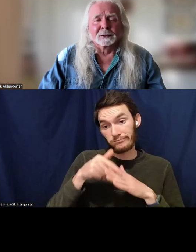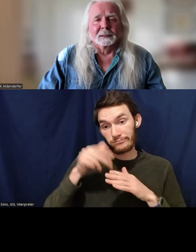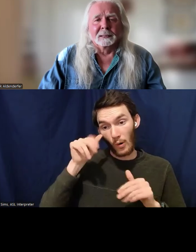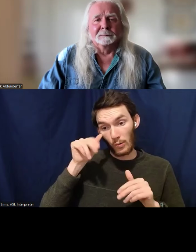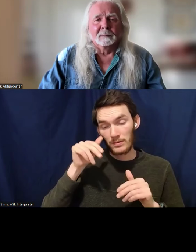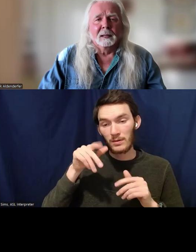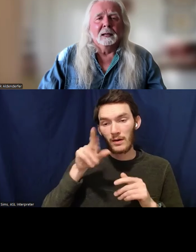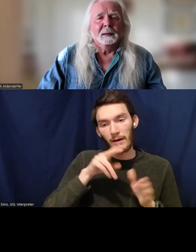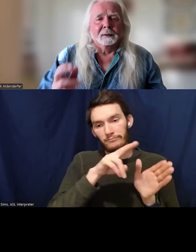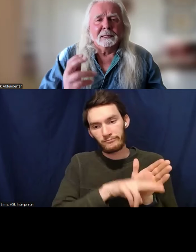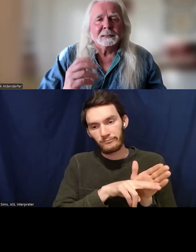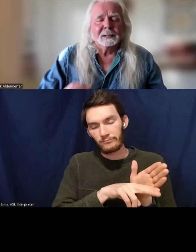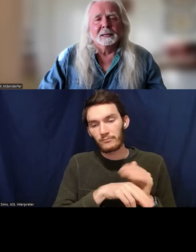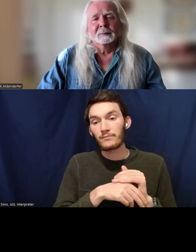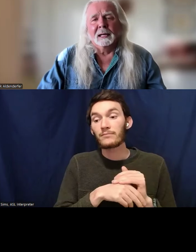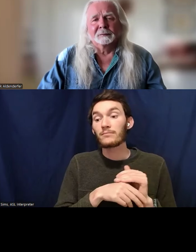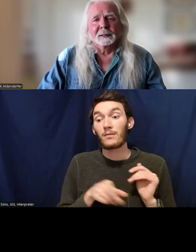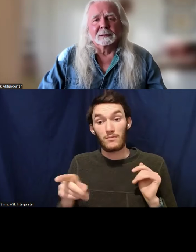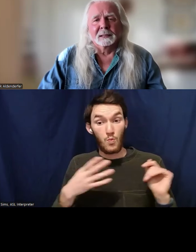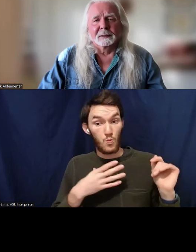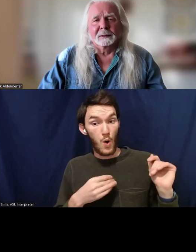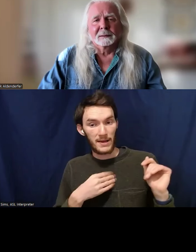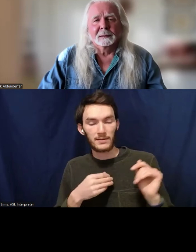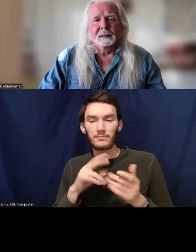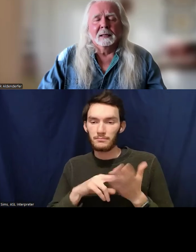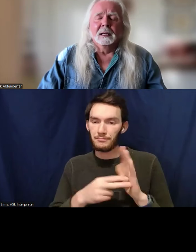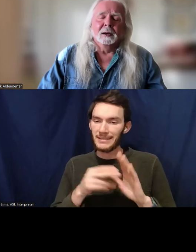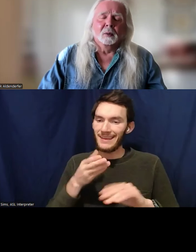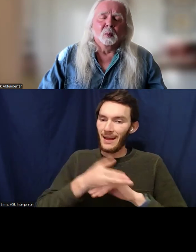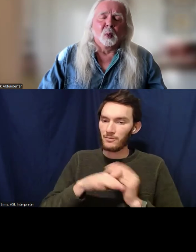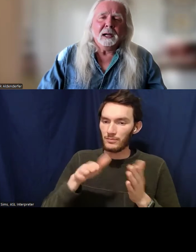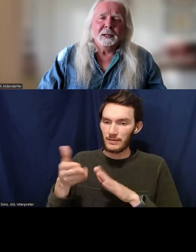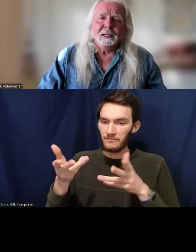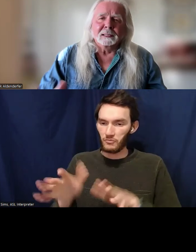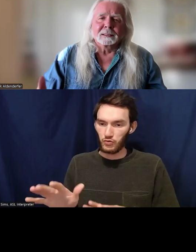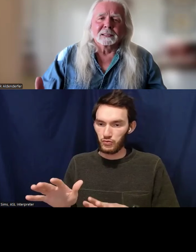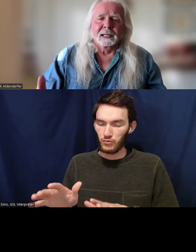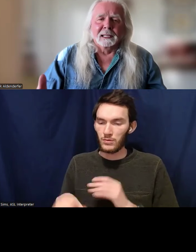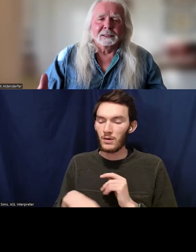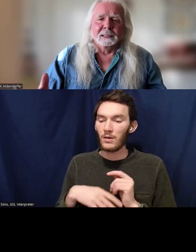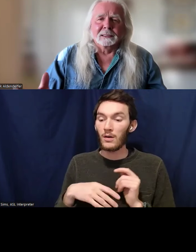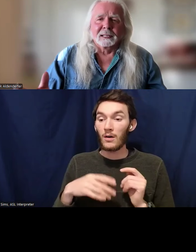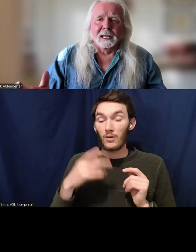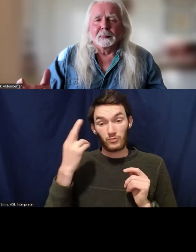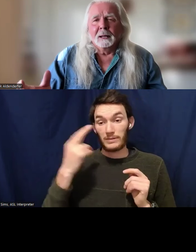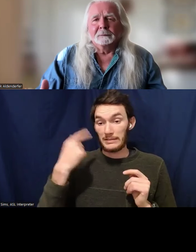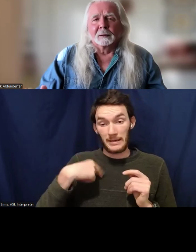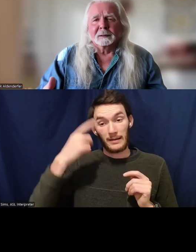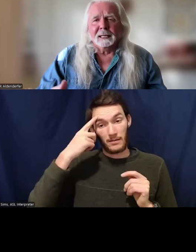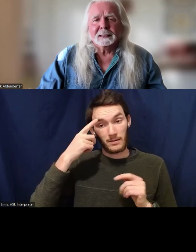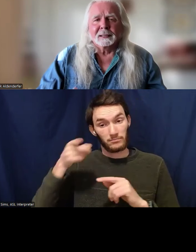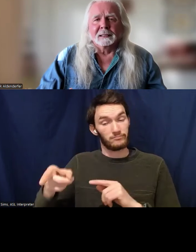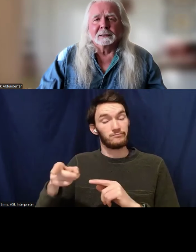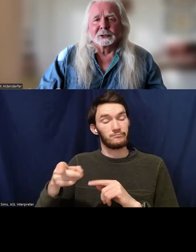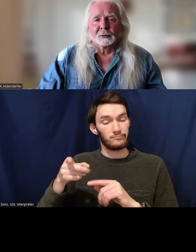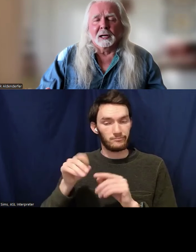this facility. This is him after his death. Why I think this is the case is that there are